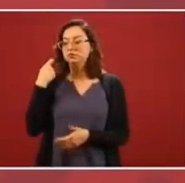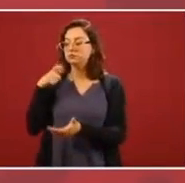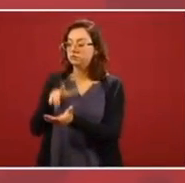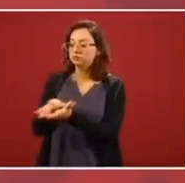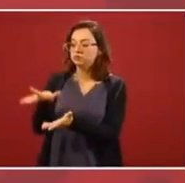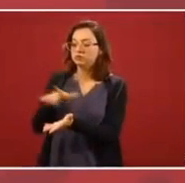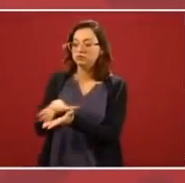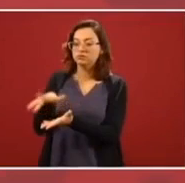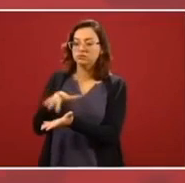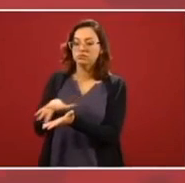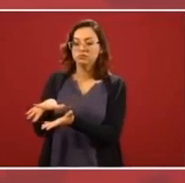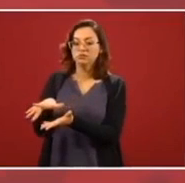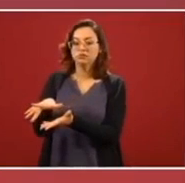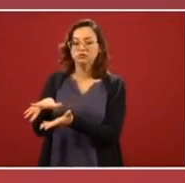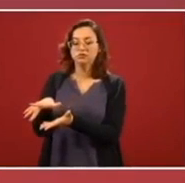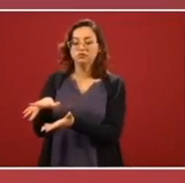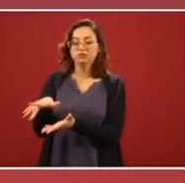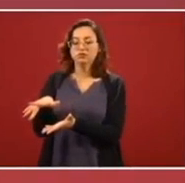attention